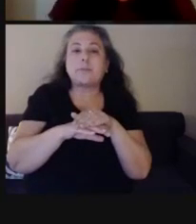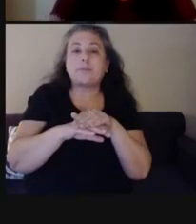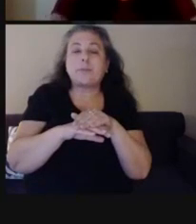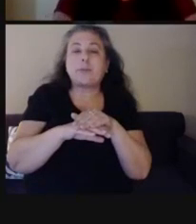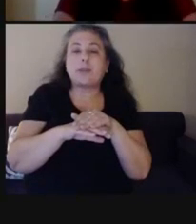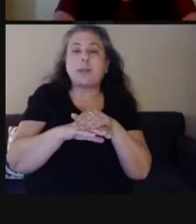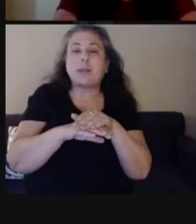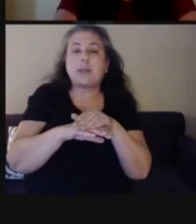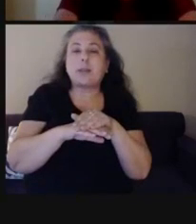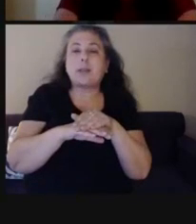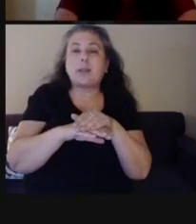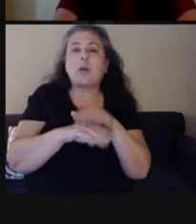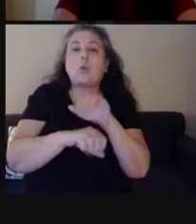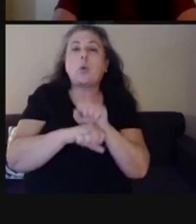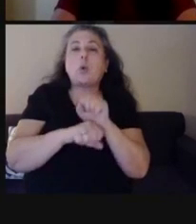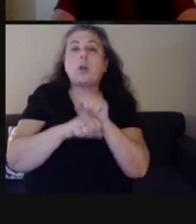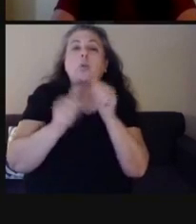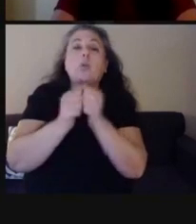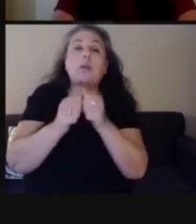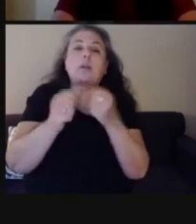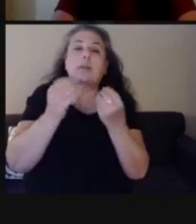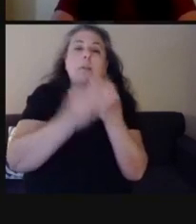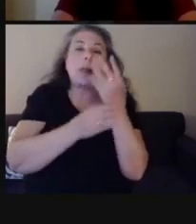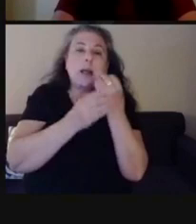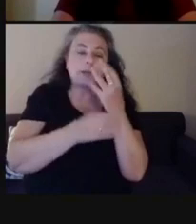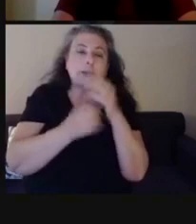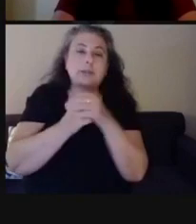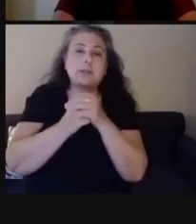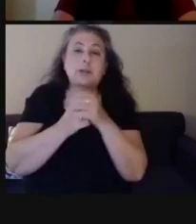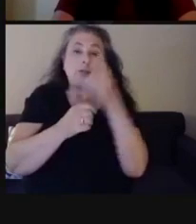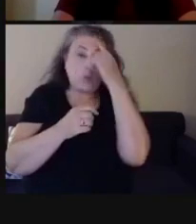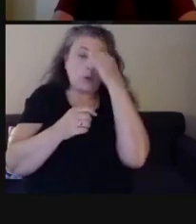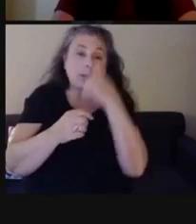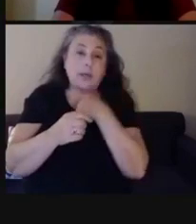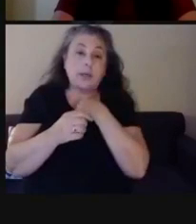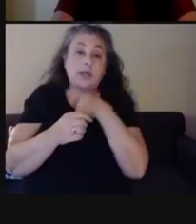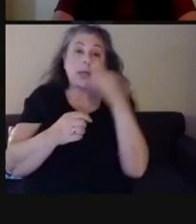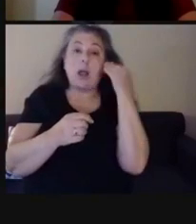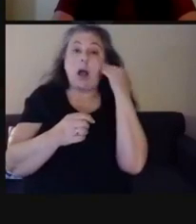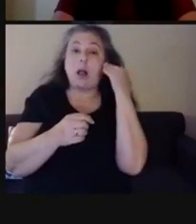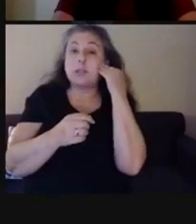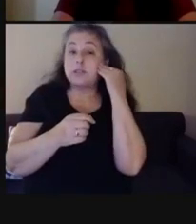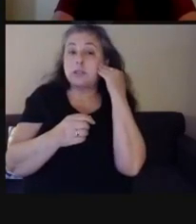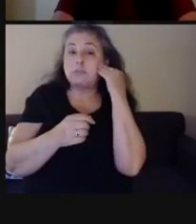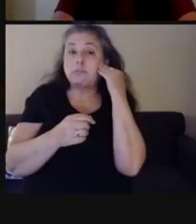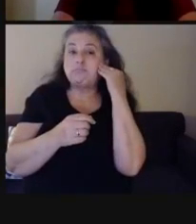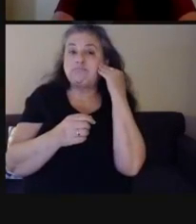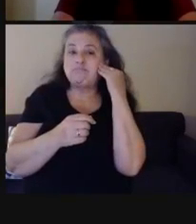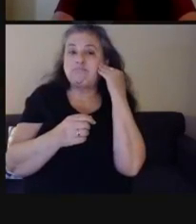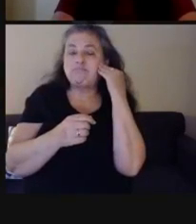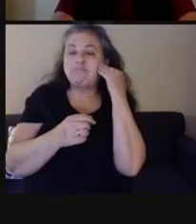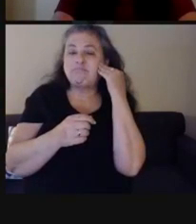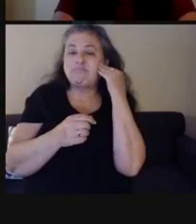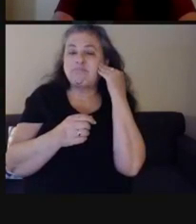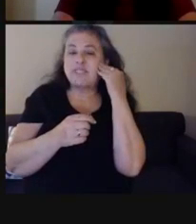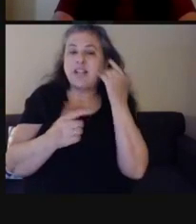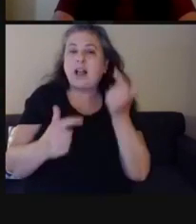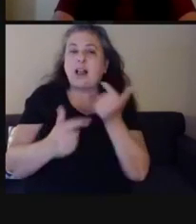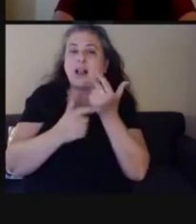working with these plants. For me, knowledge is a living